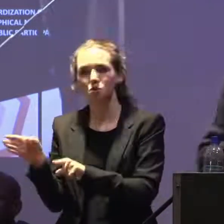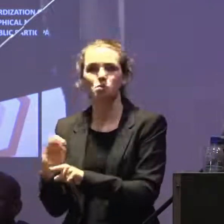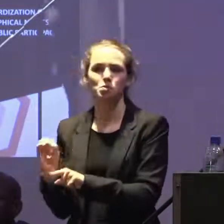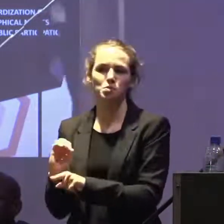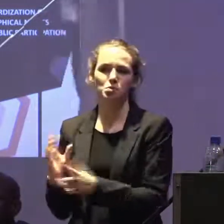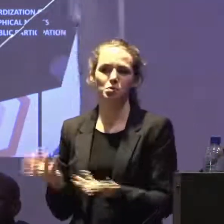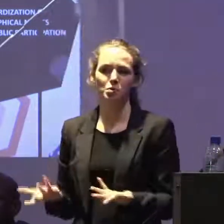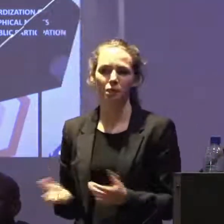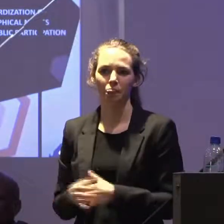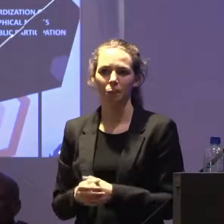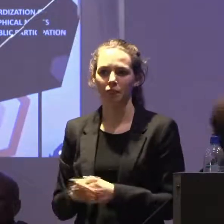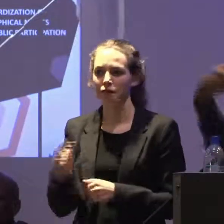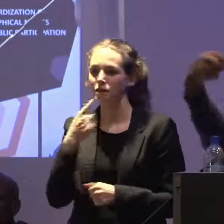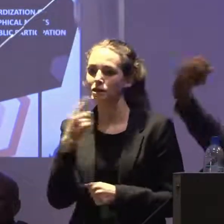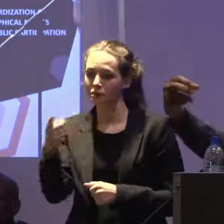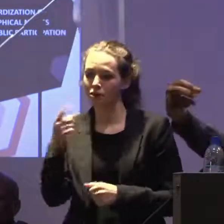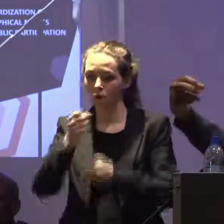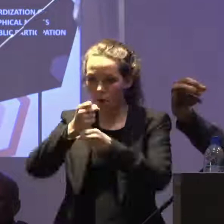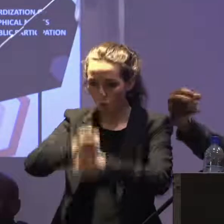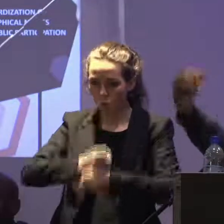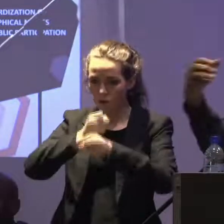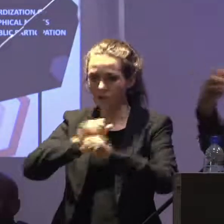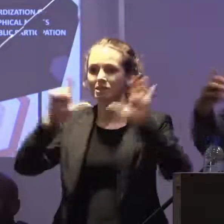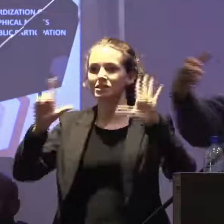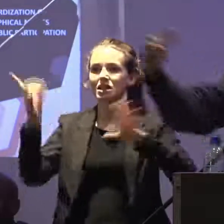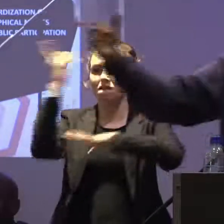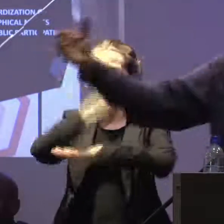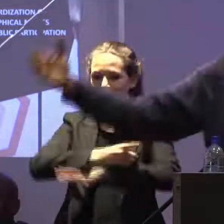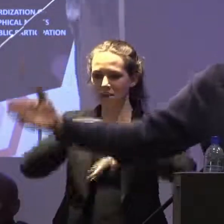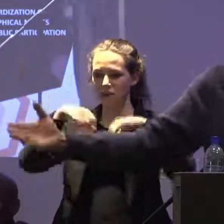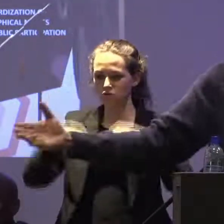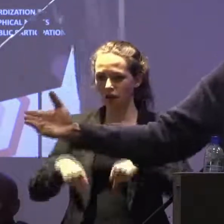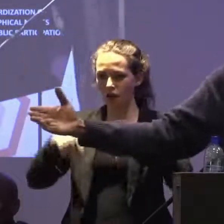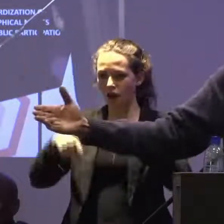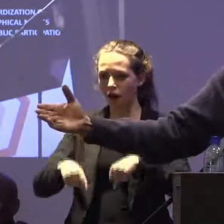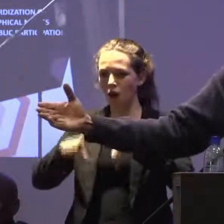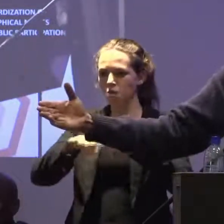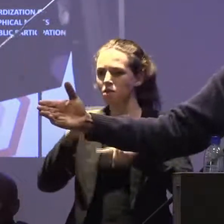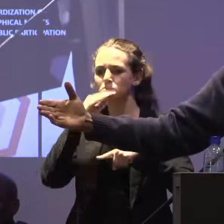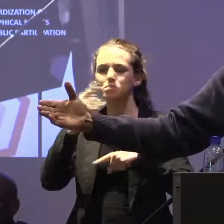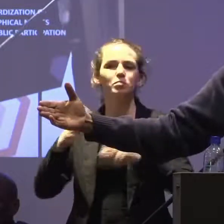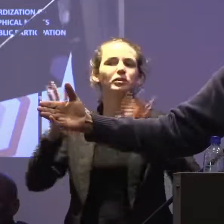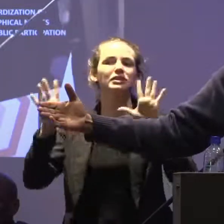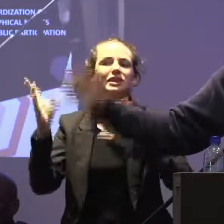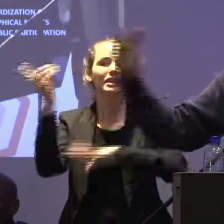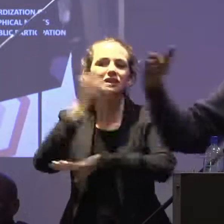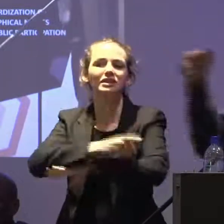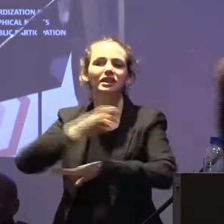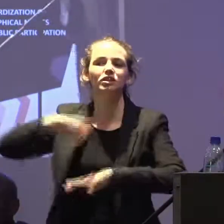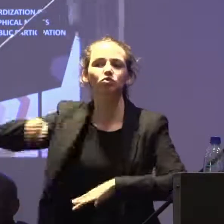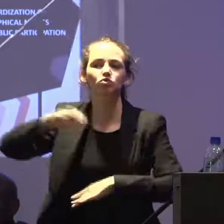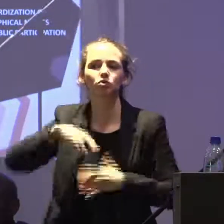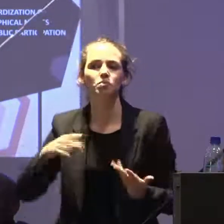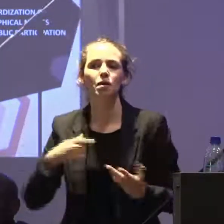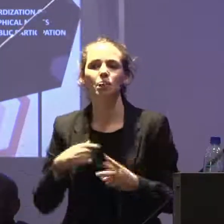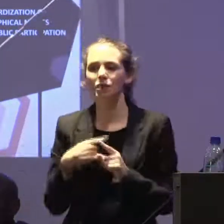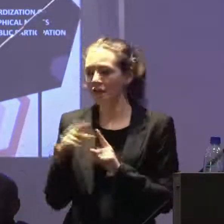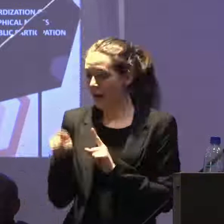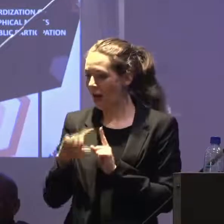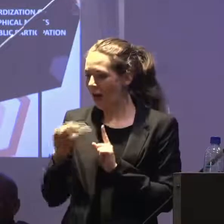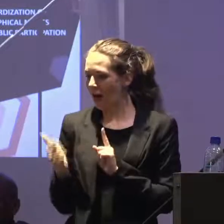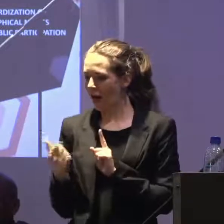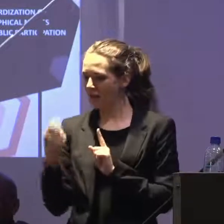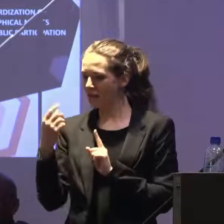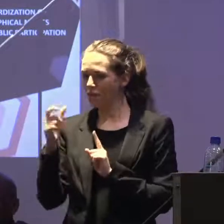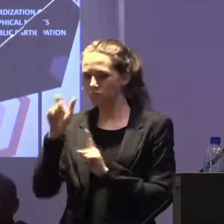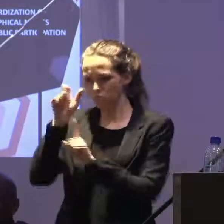this man rode this horse for 7 days when the trip took 10 days. But they're not talking about this one. If